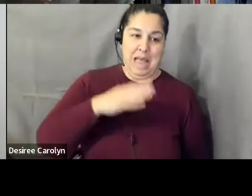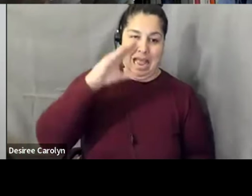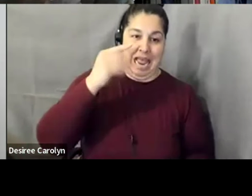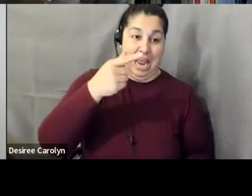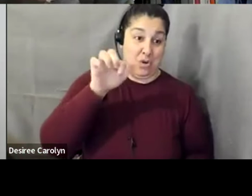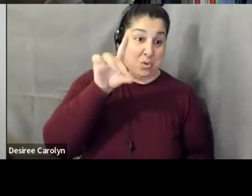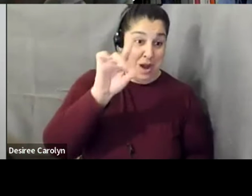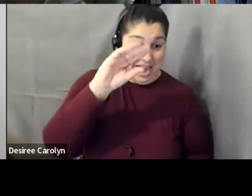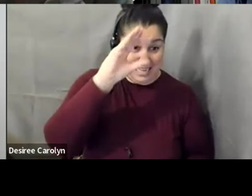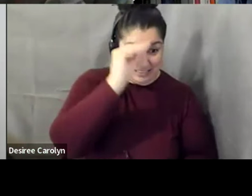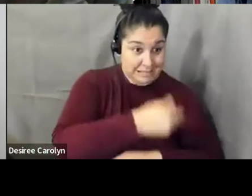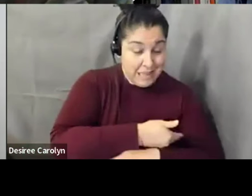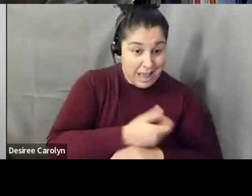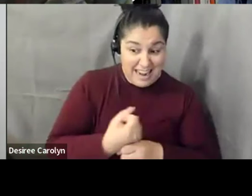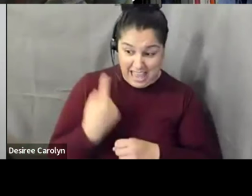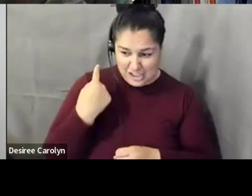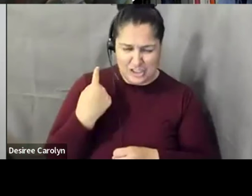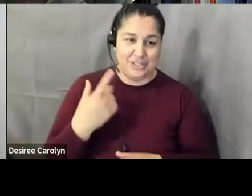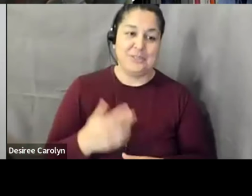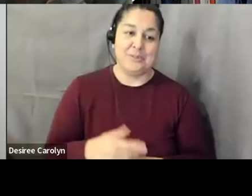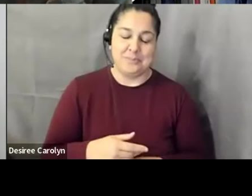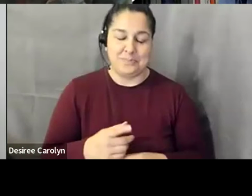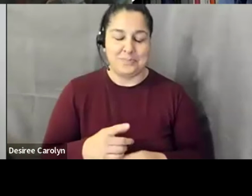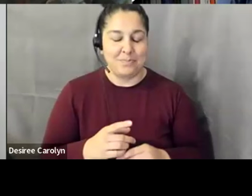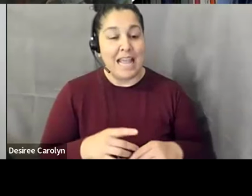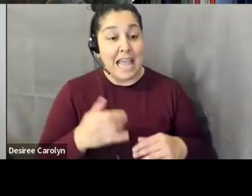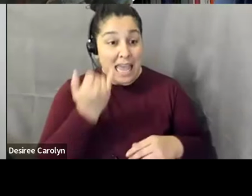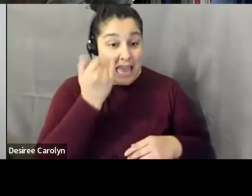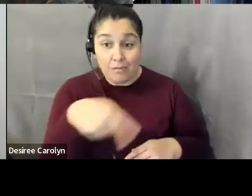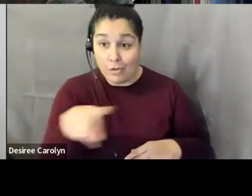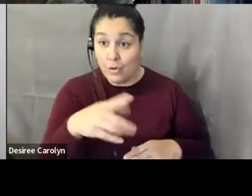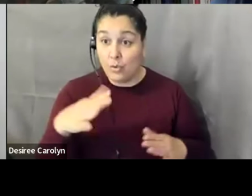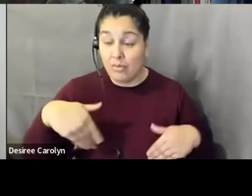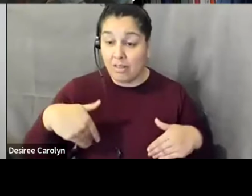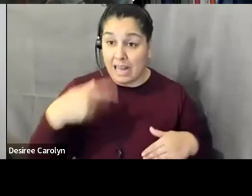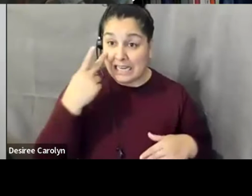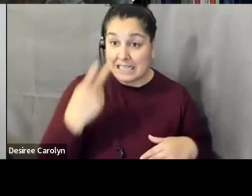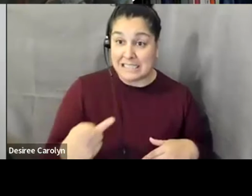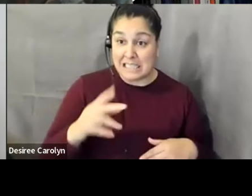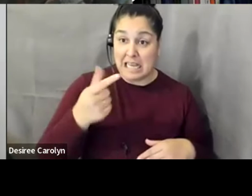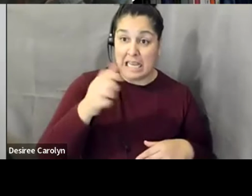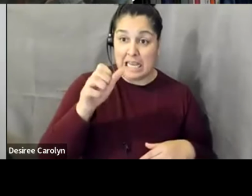if you haven't been to Glen Echo, it's one of my favorite spots. It's a revived,